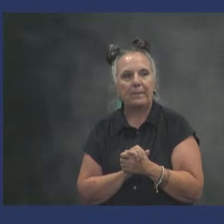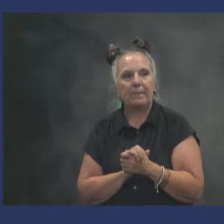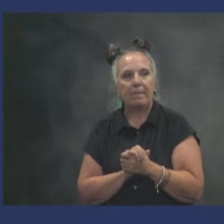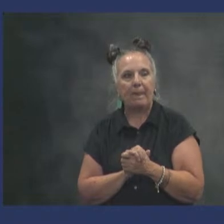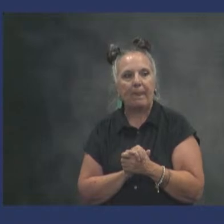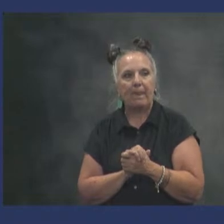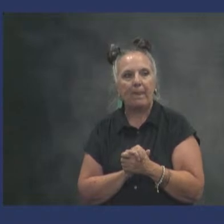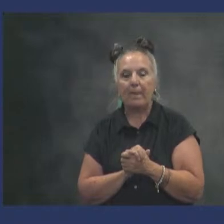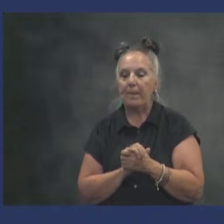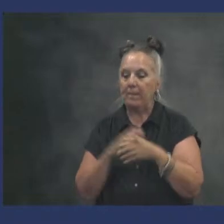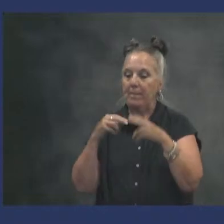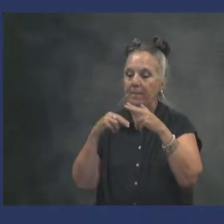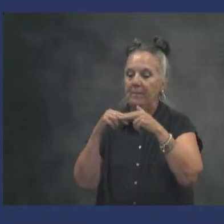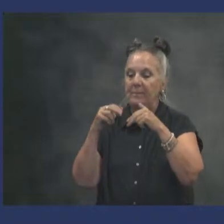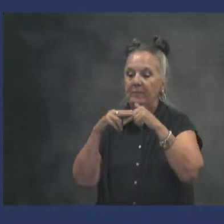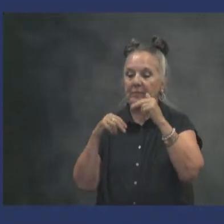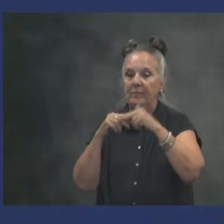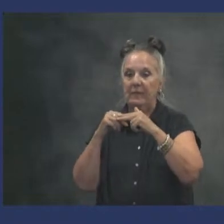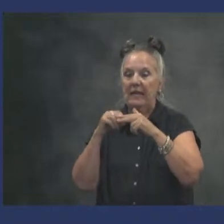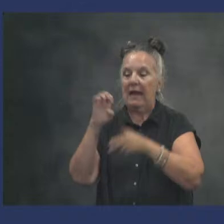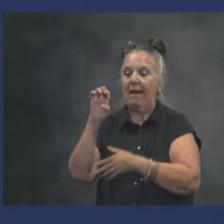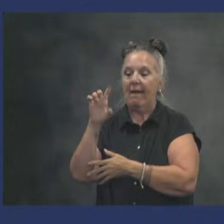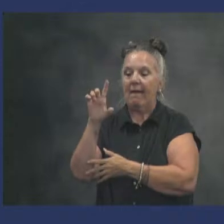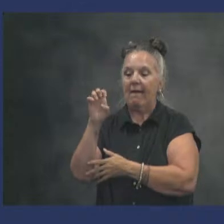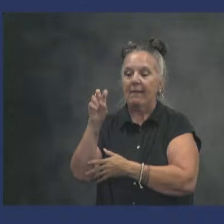In terms of building elevations,